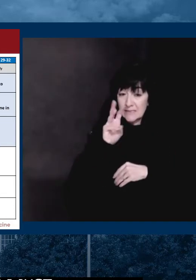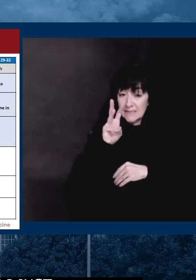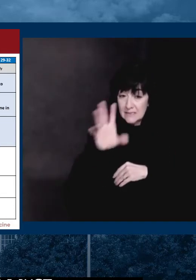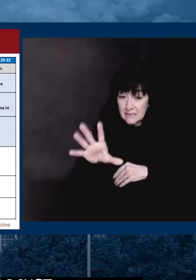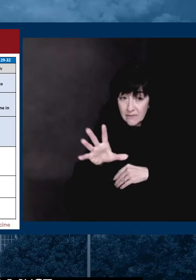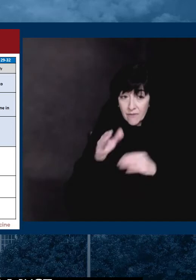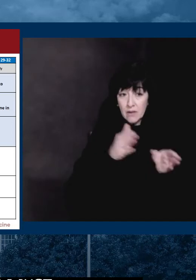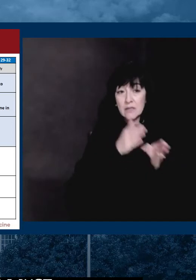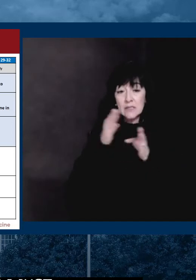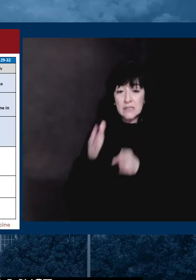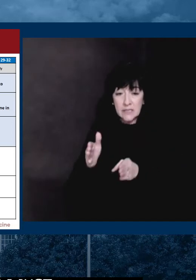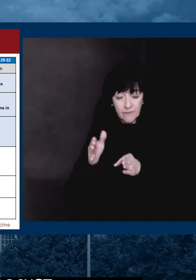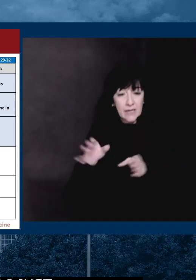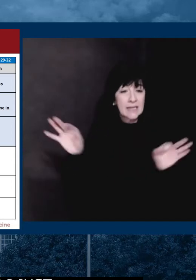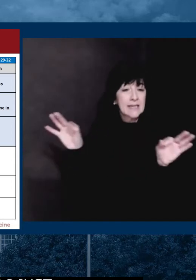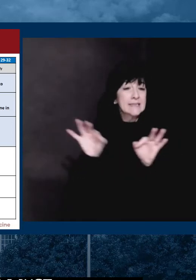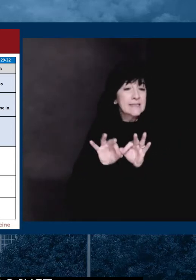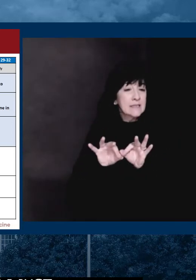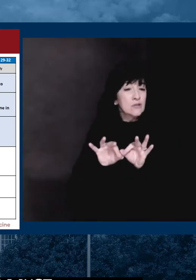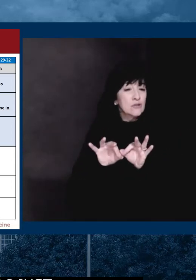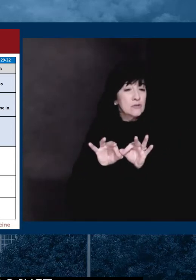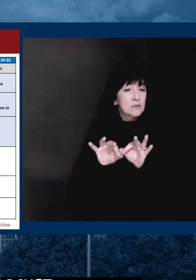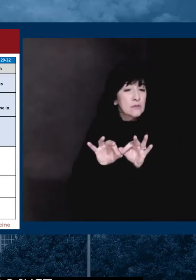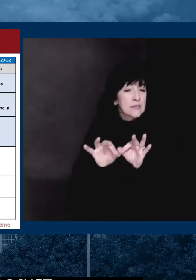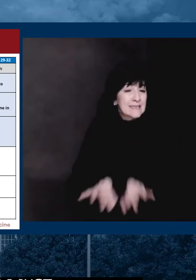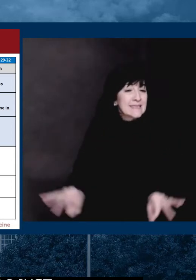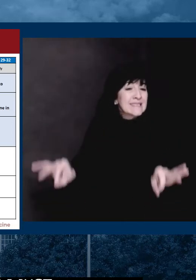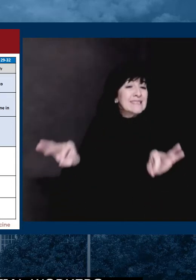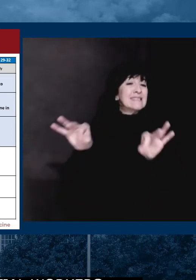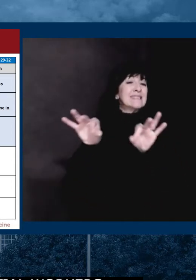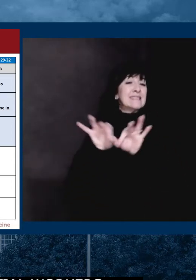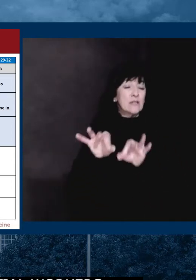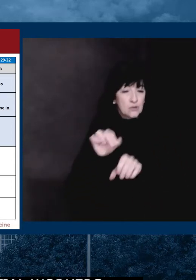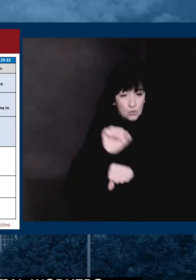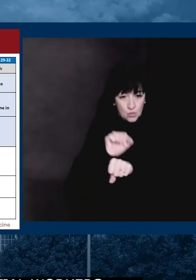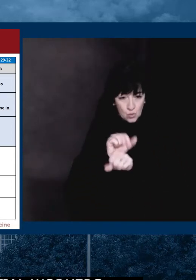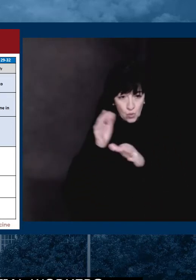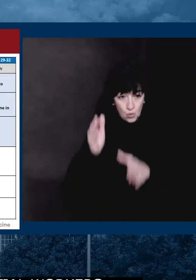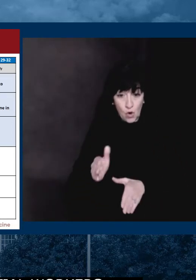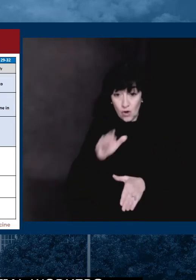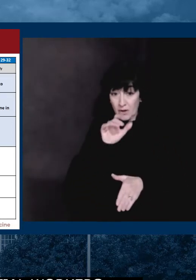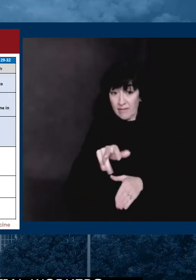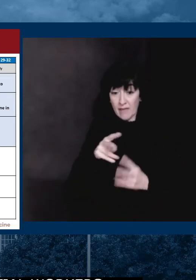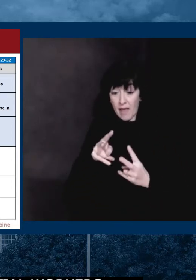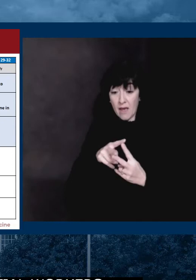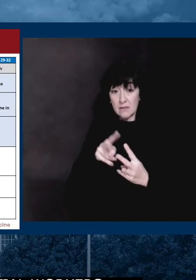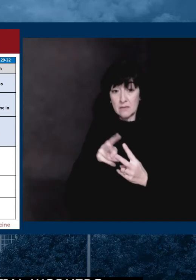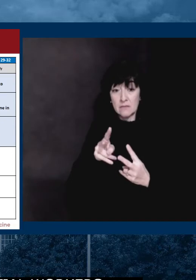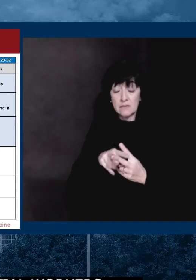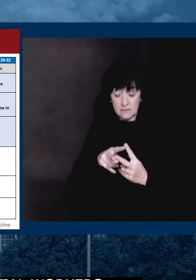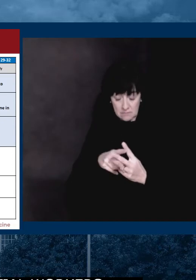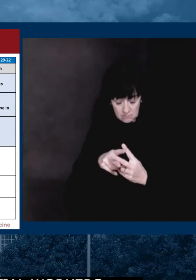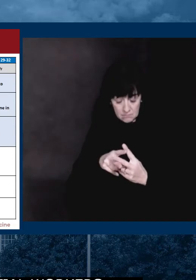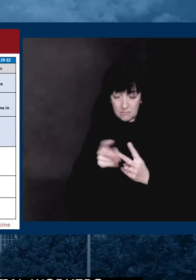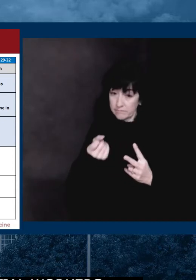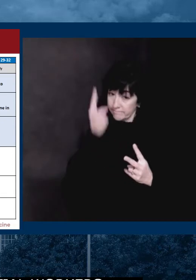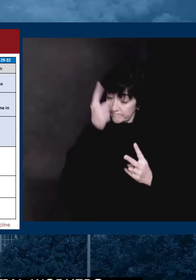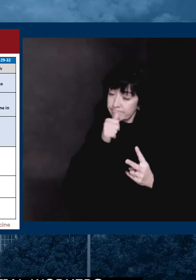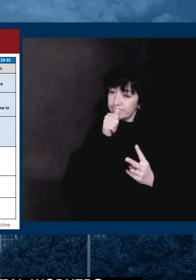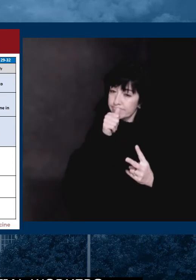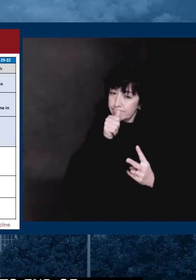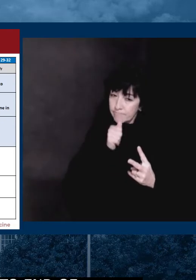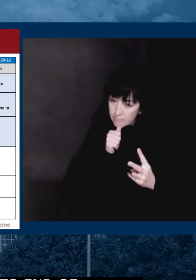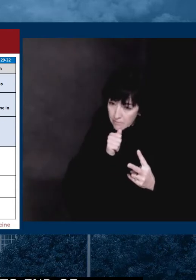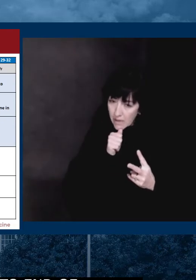phase until mid to end of January. So again, please be patient with us.